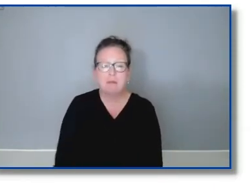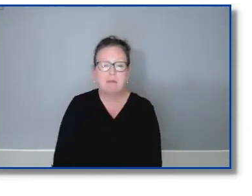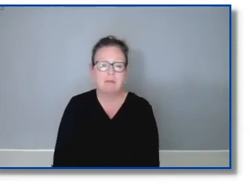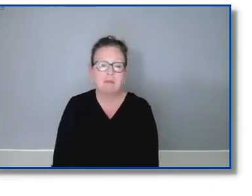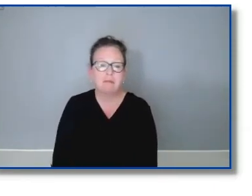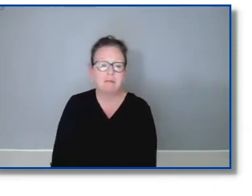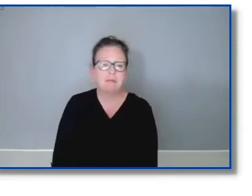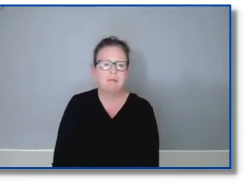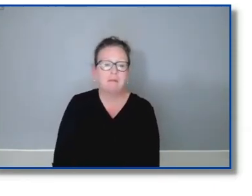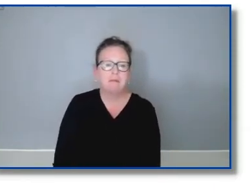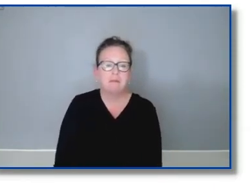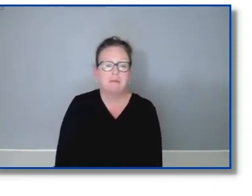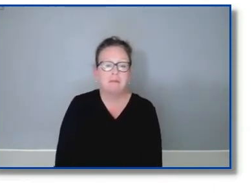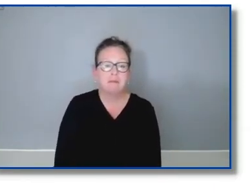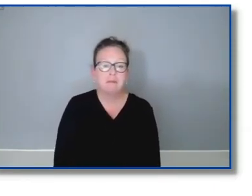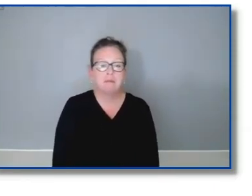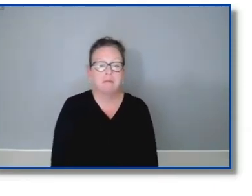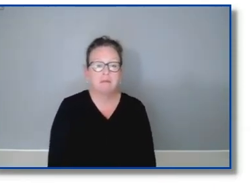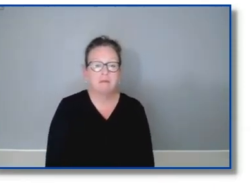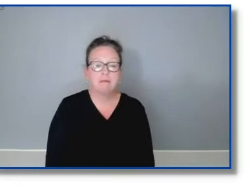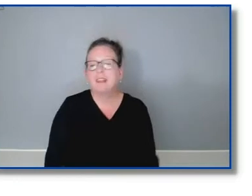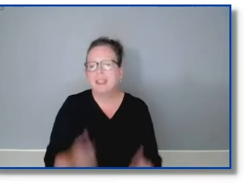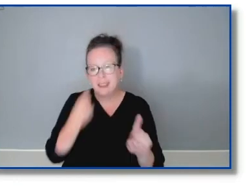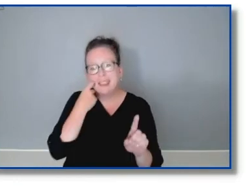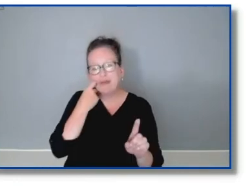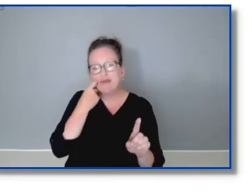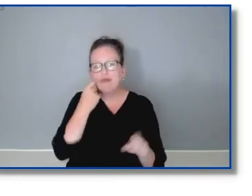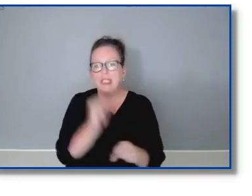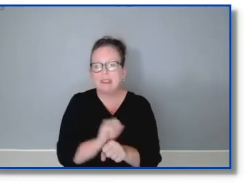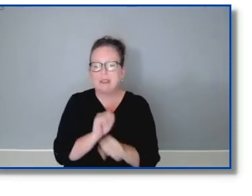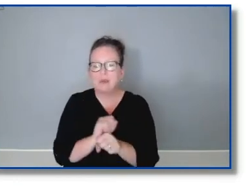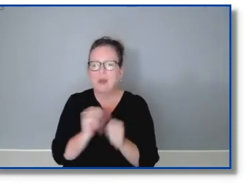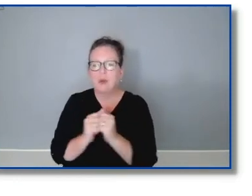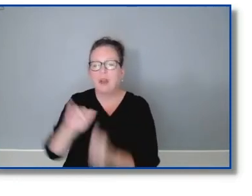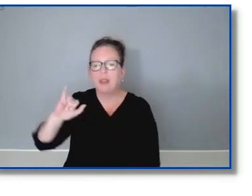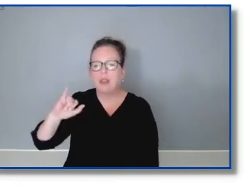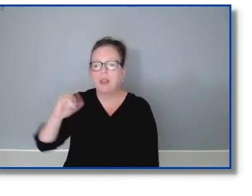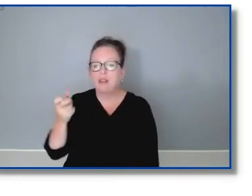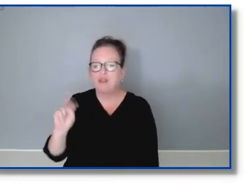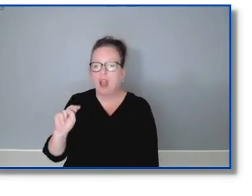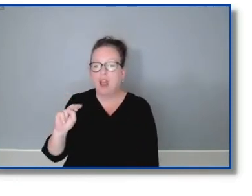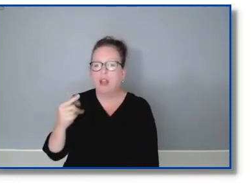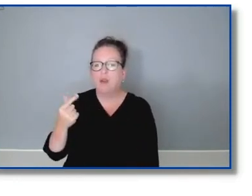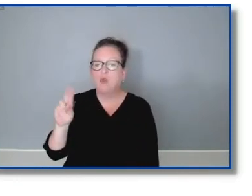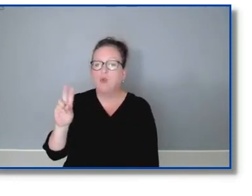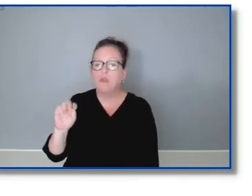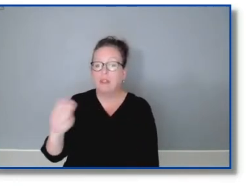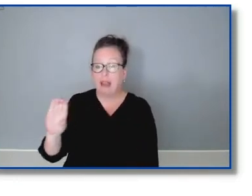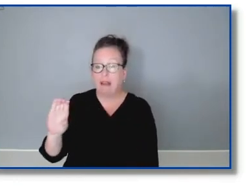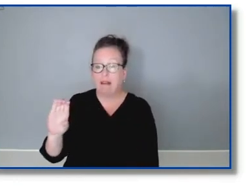And this is a very recent collaboration with John Gutak, who is also my collaborator, together